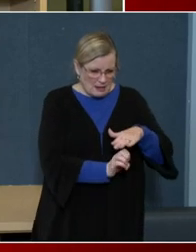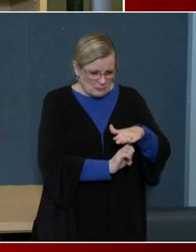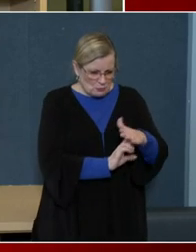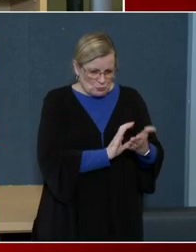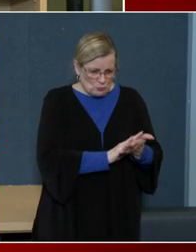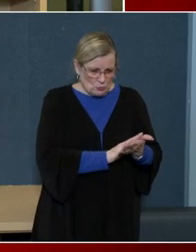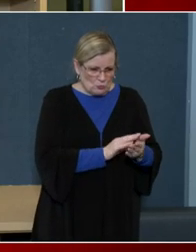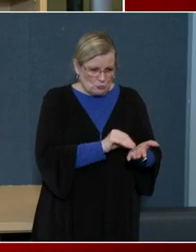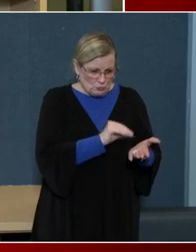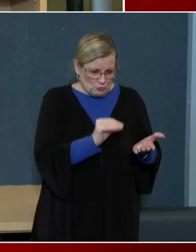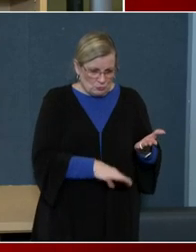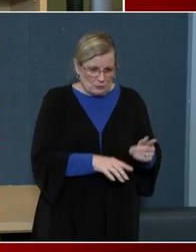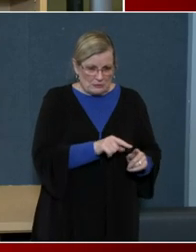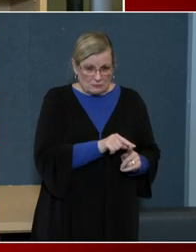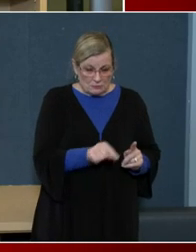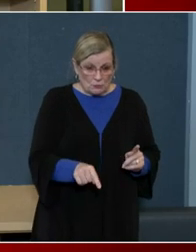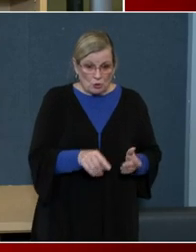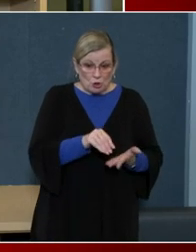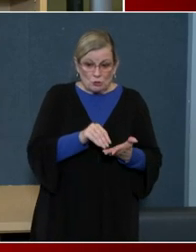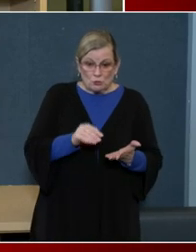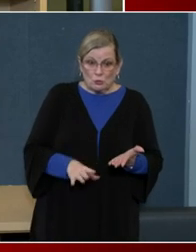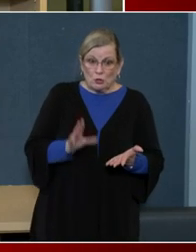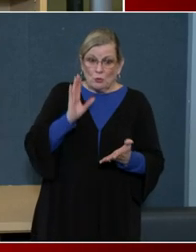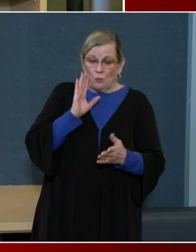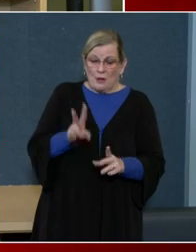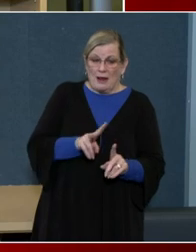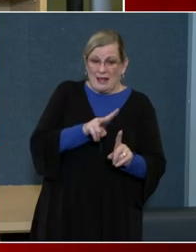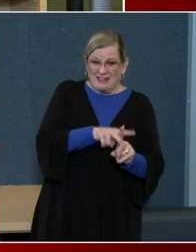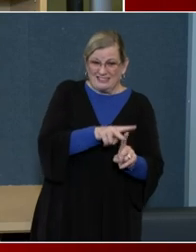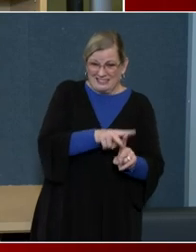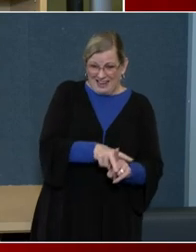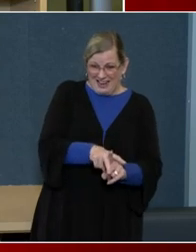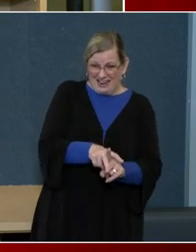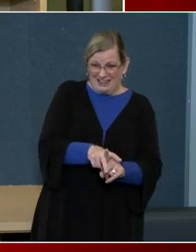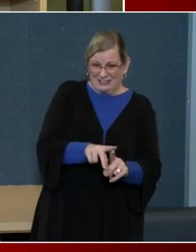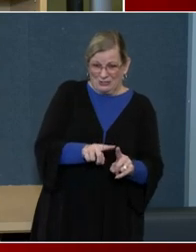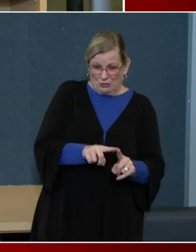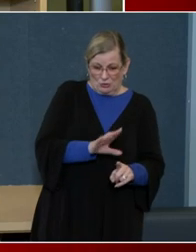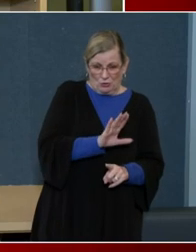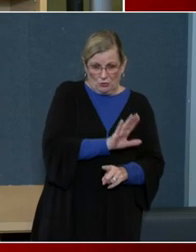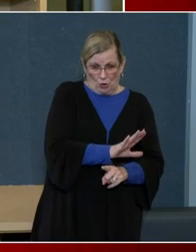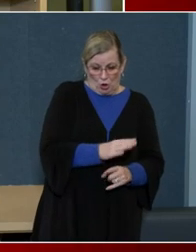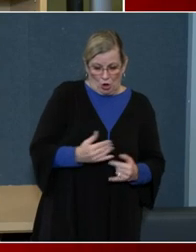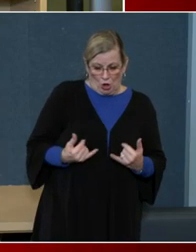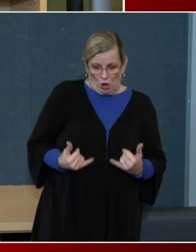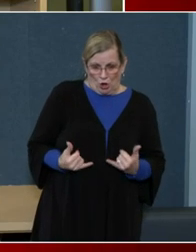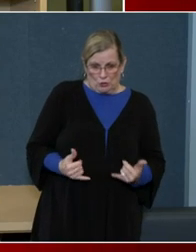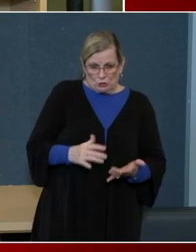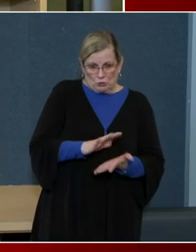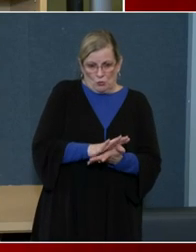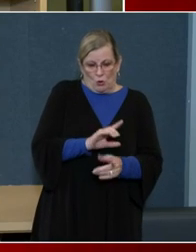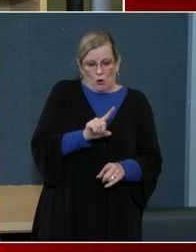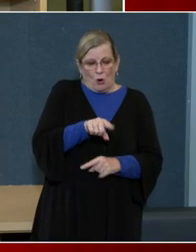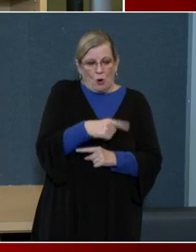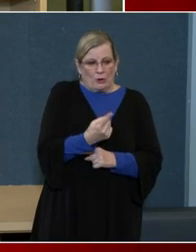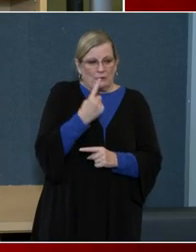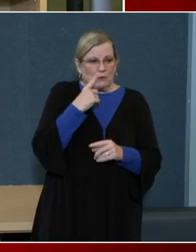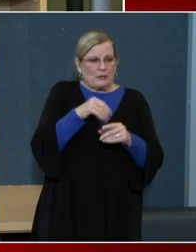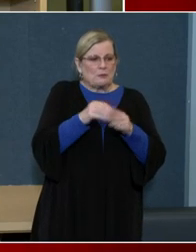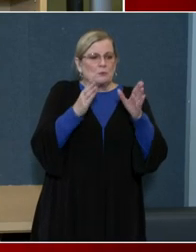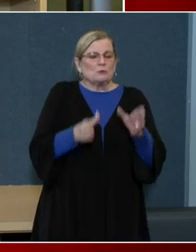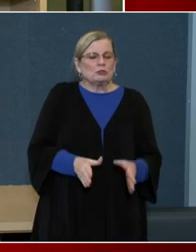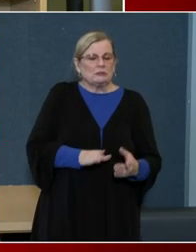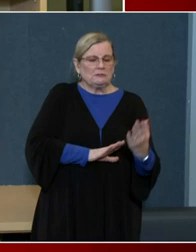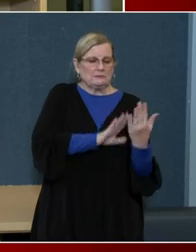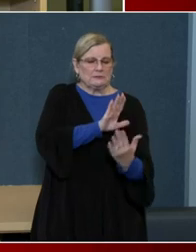only be assigned to their current school for in-person learning classrooms or care